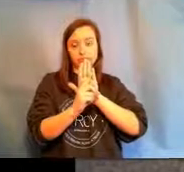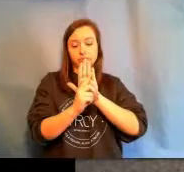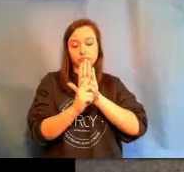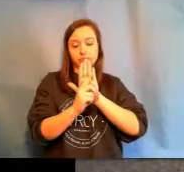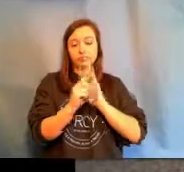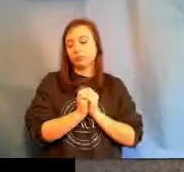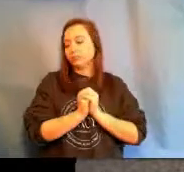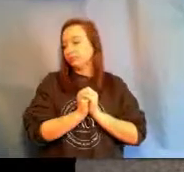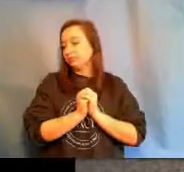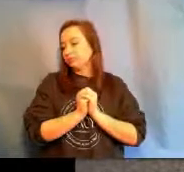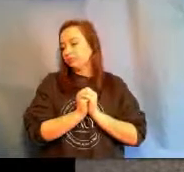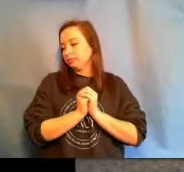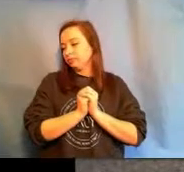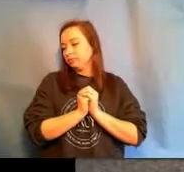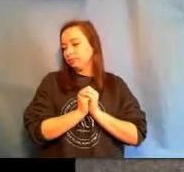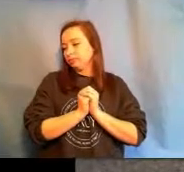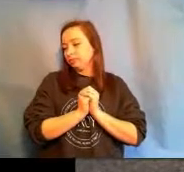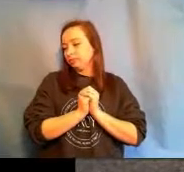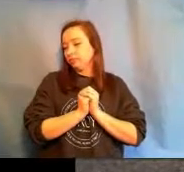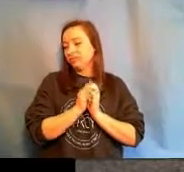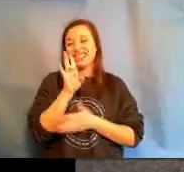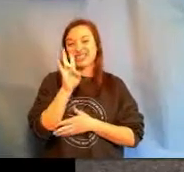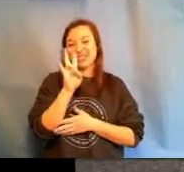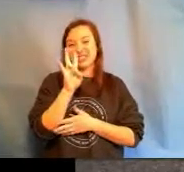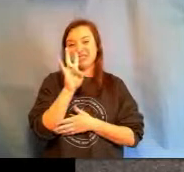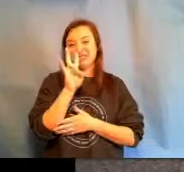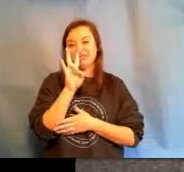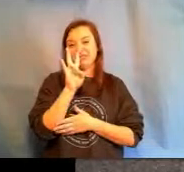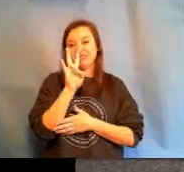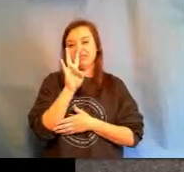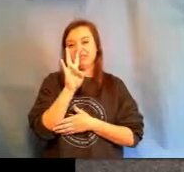Just like that. All right, the next one is 7